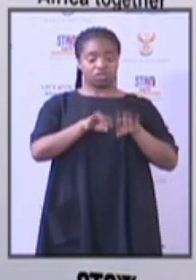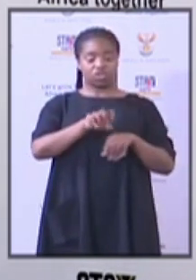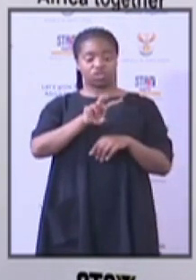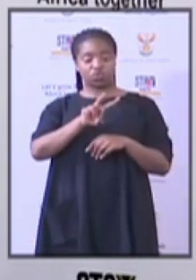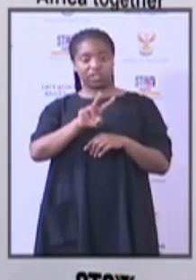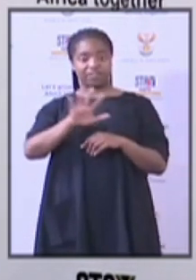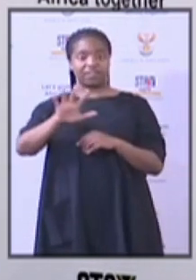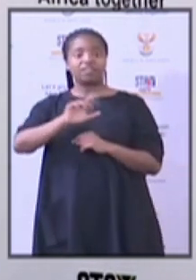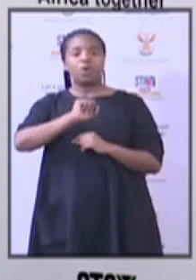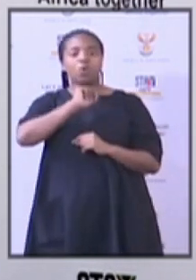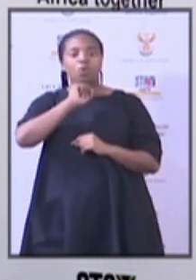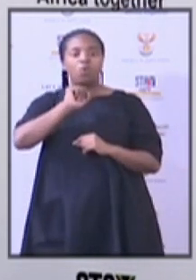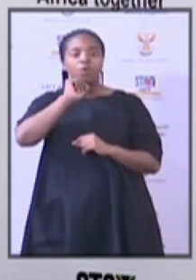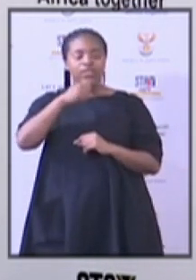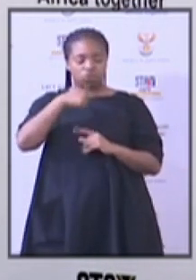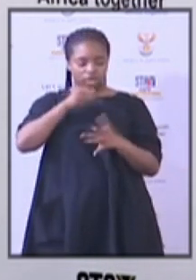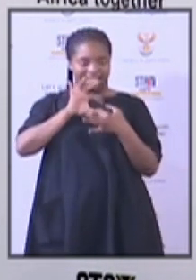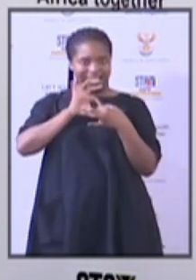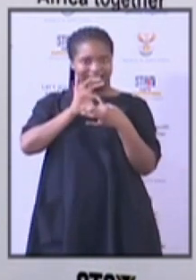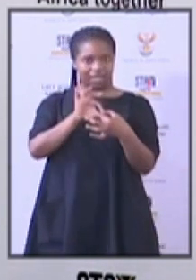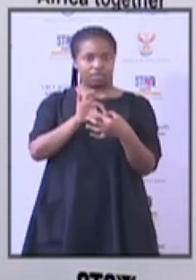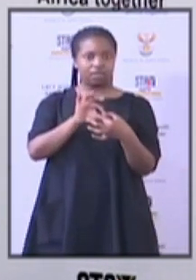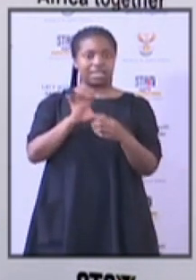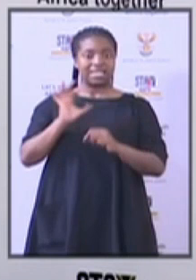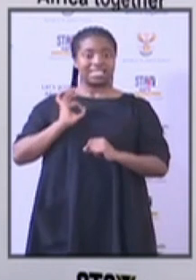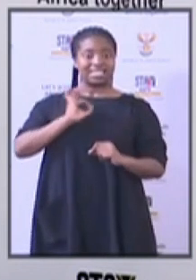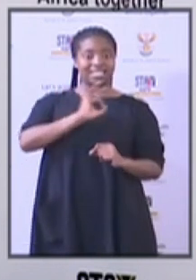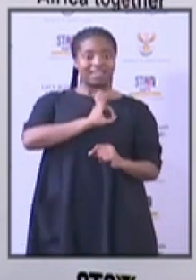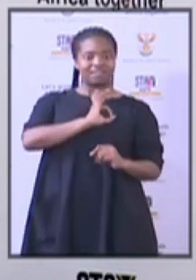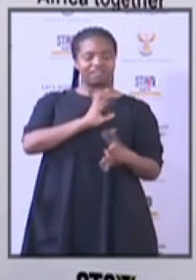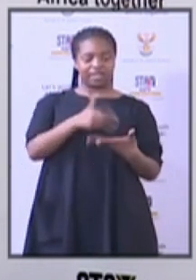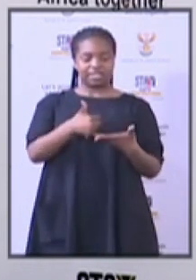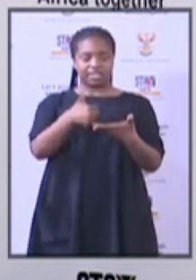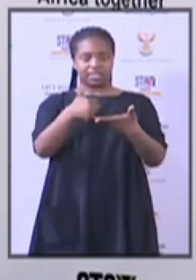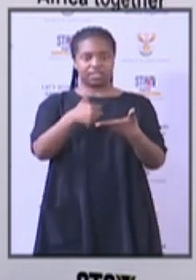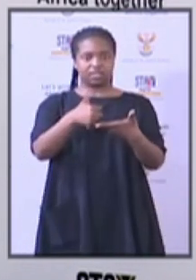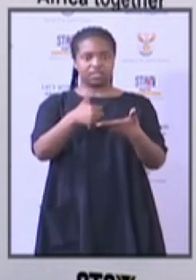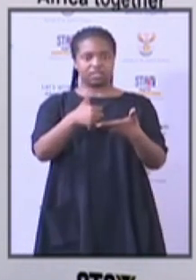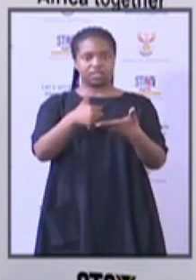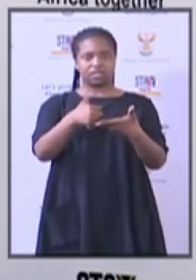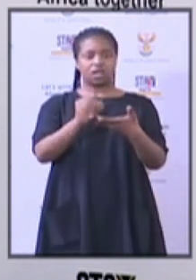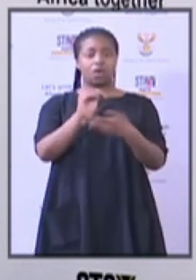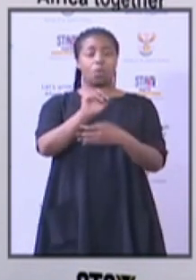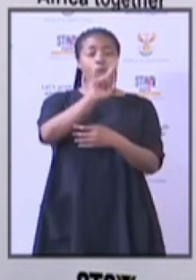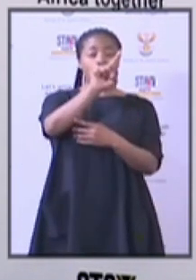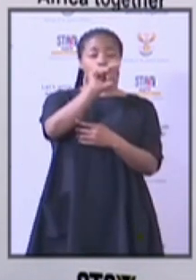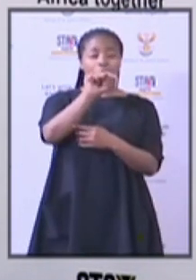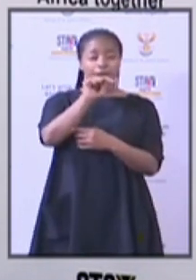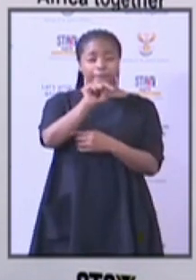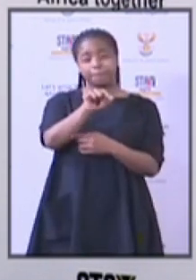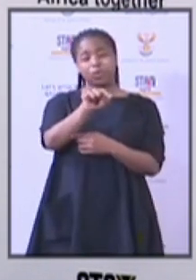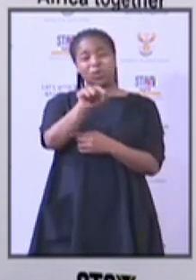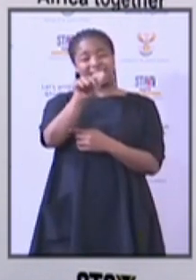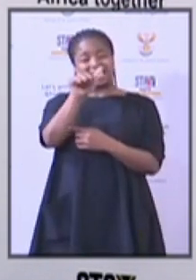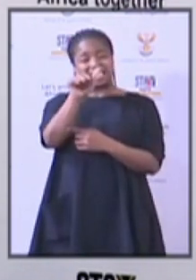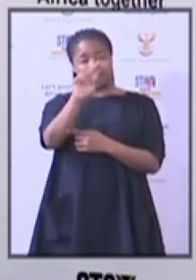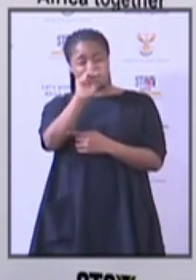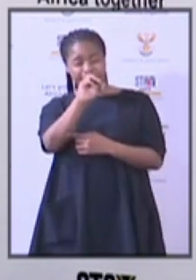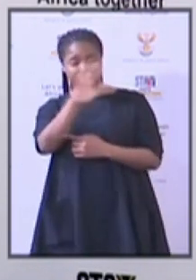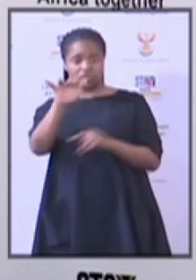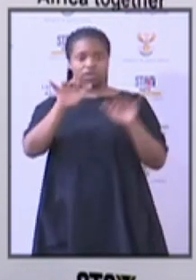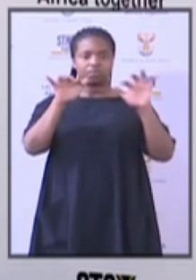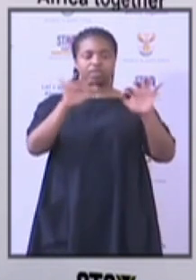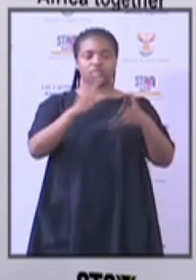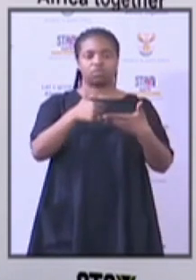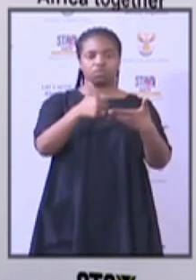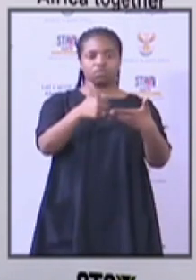August, our committed and dedicated staff assisted more than 1.6 million people